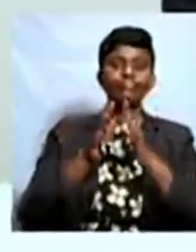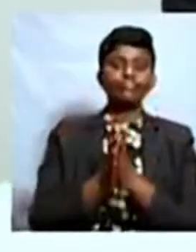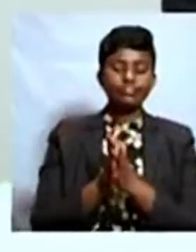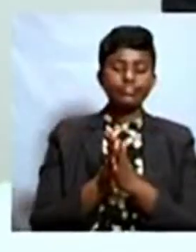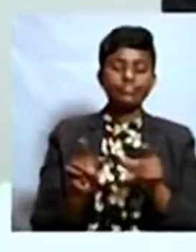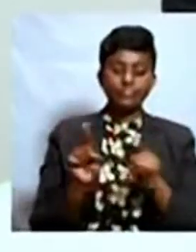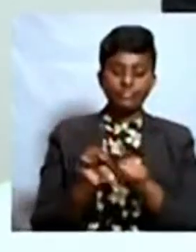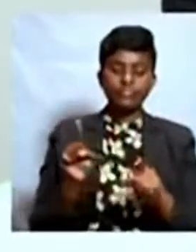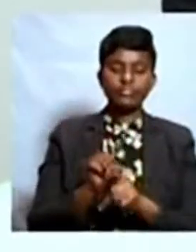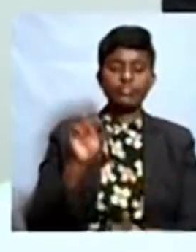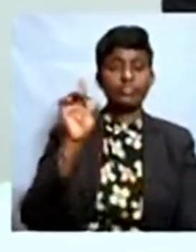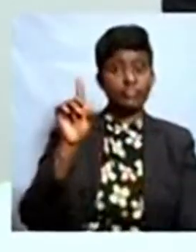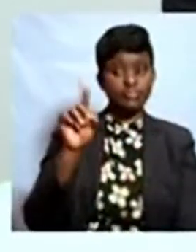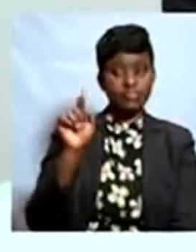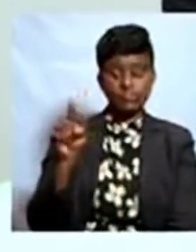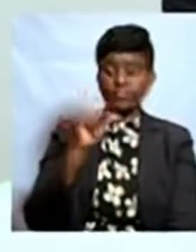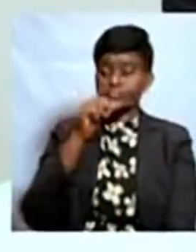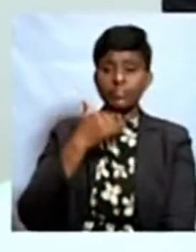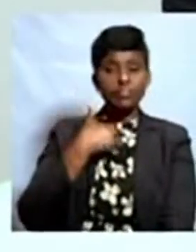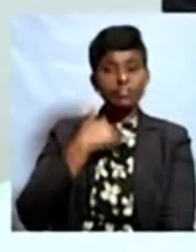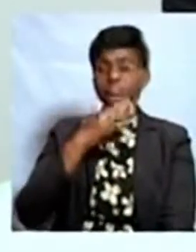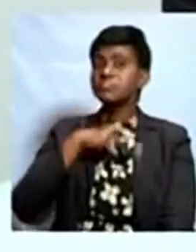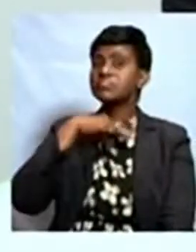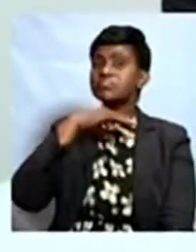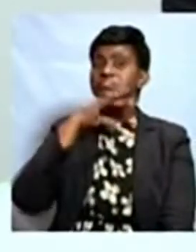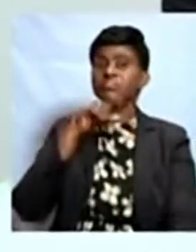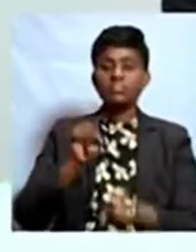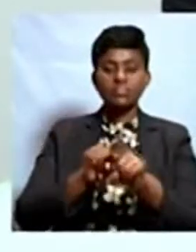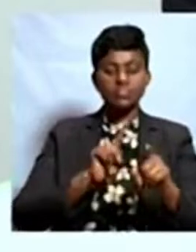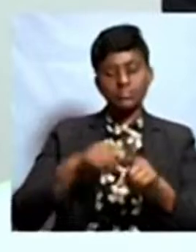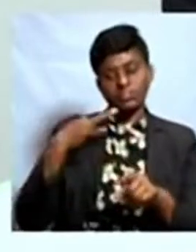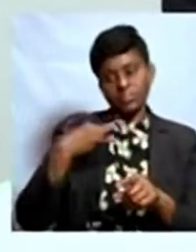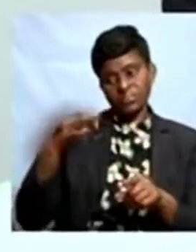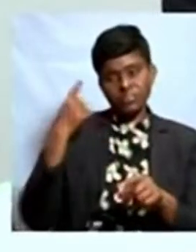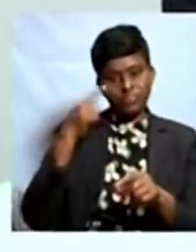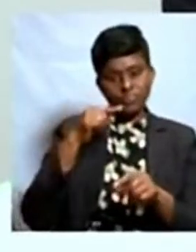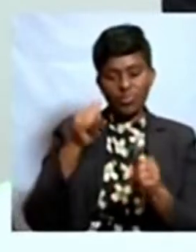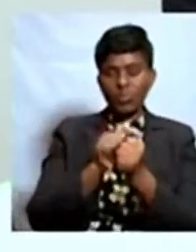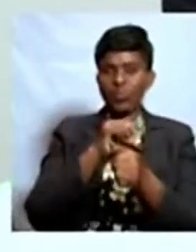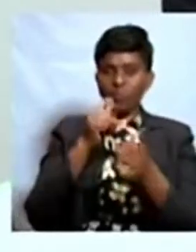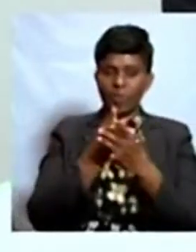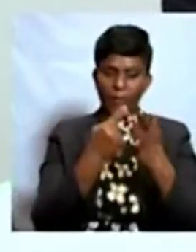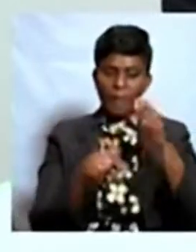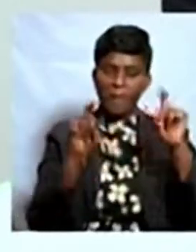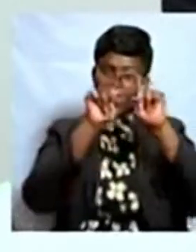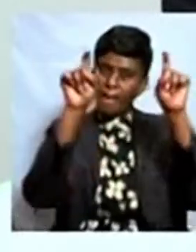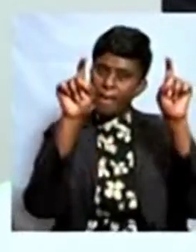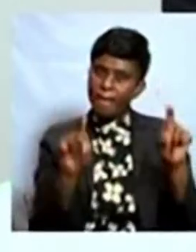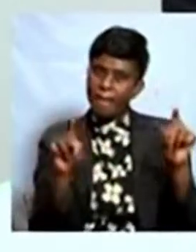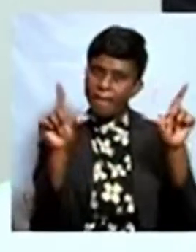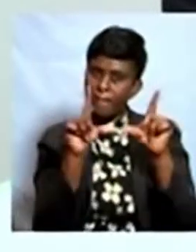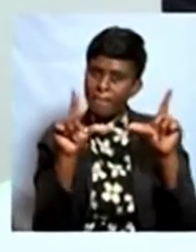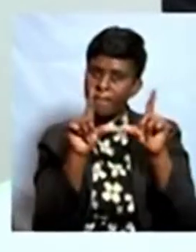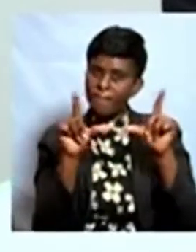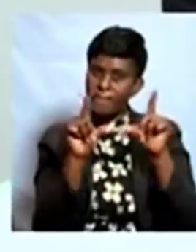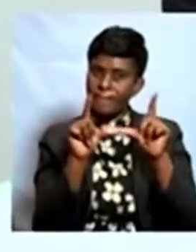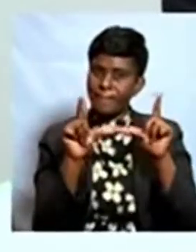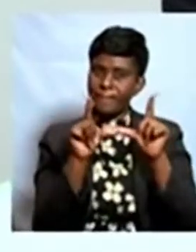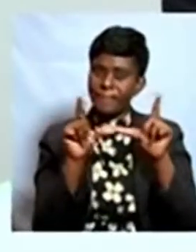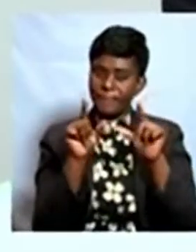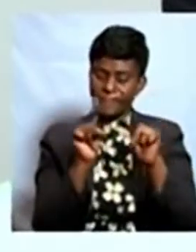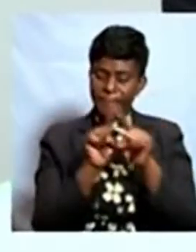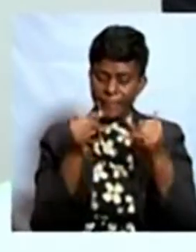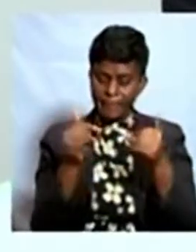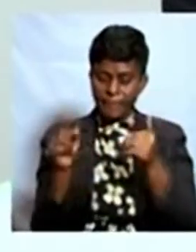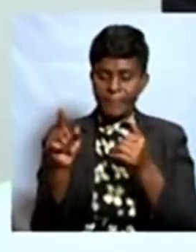And D, inadequate provisions on the application and issuance of certificates and licenses. The